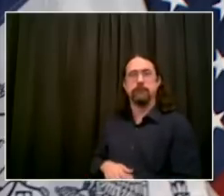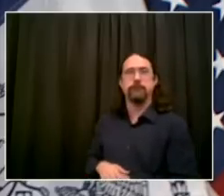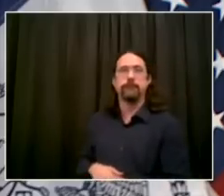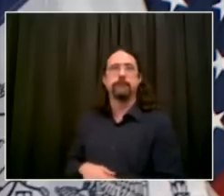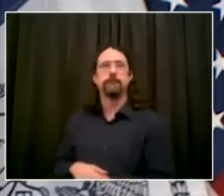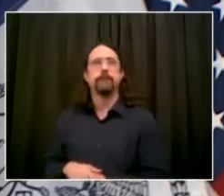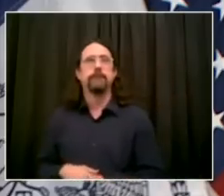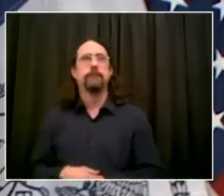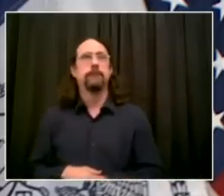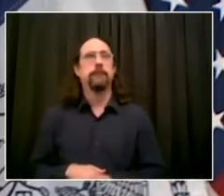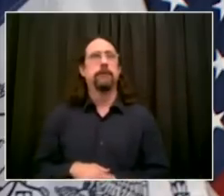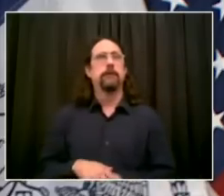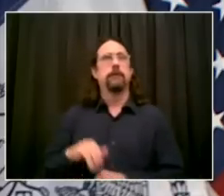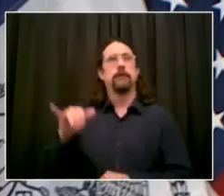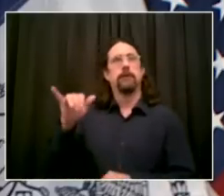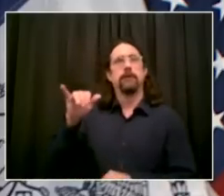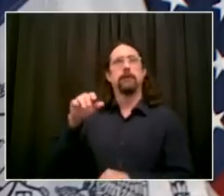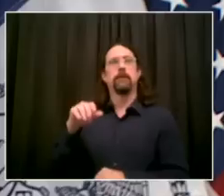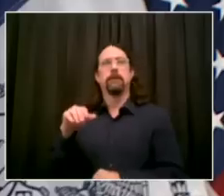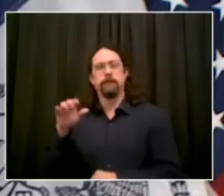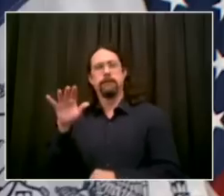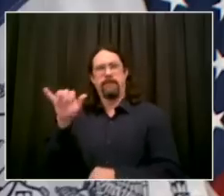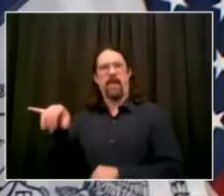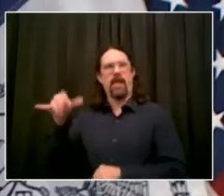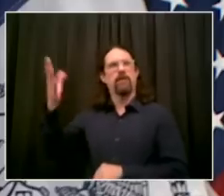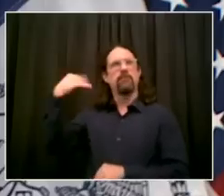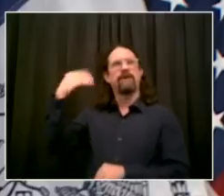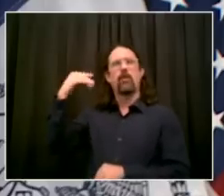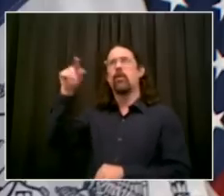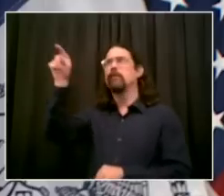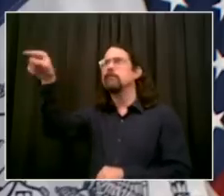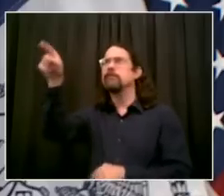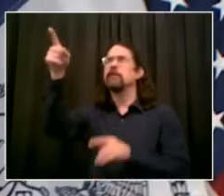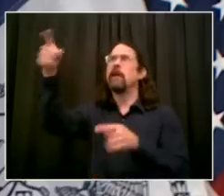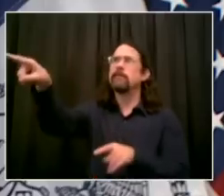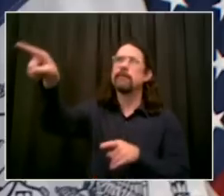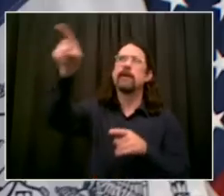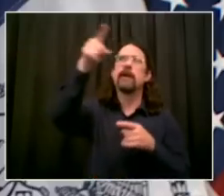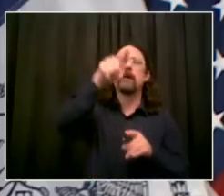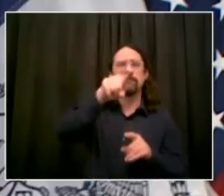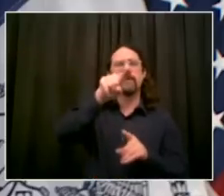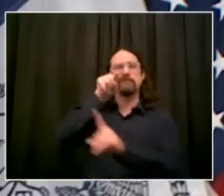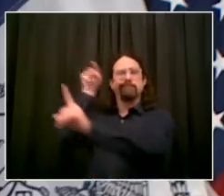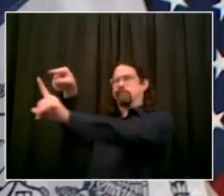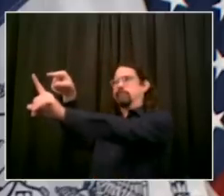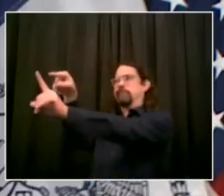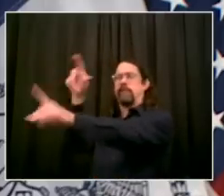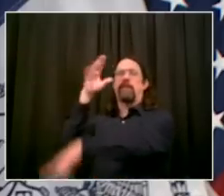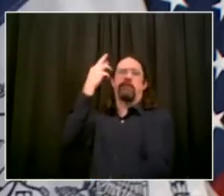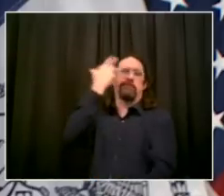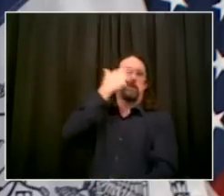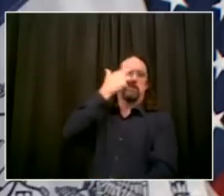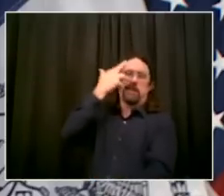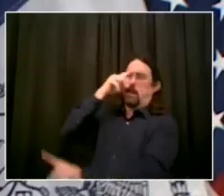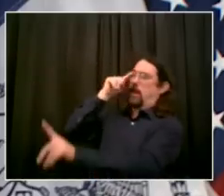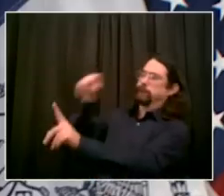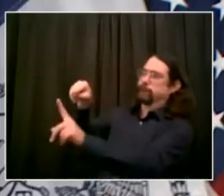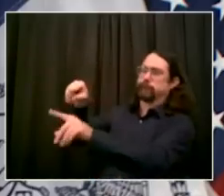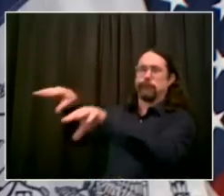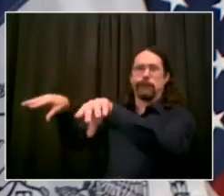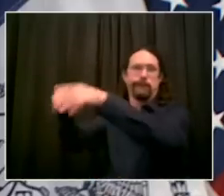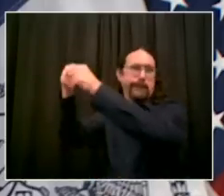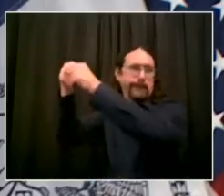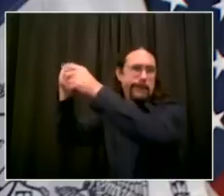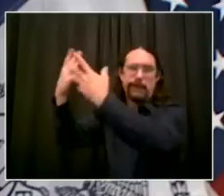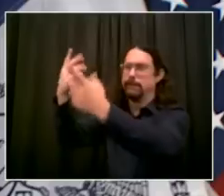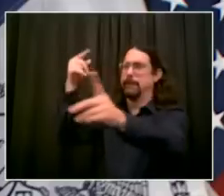Jersey. So this one, I think, is a bigger reality, and we have to address it very aggressively and quickly to